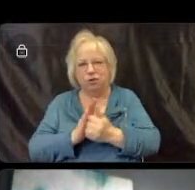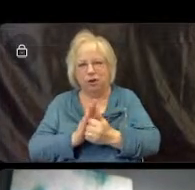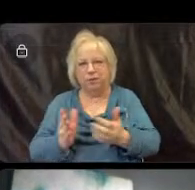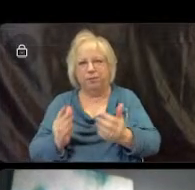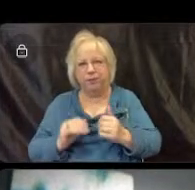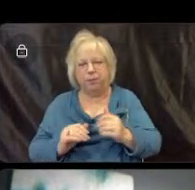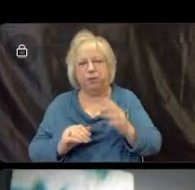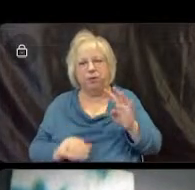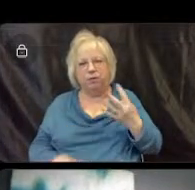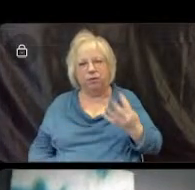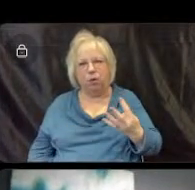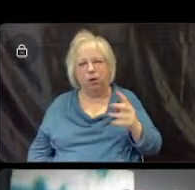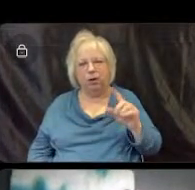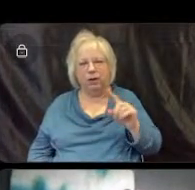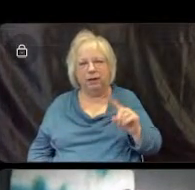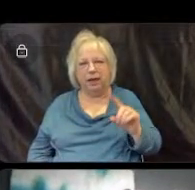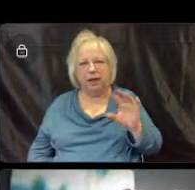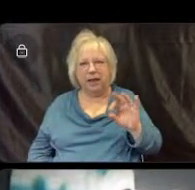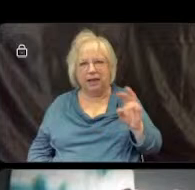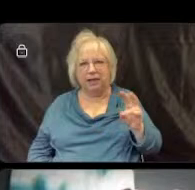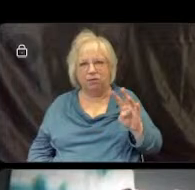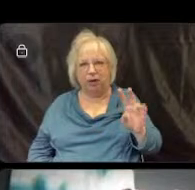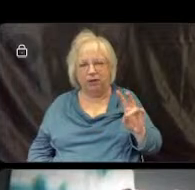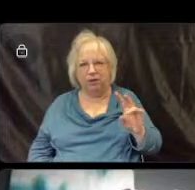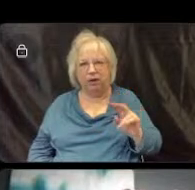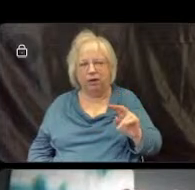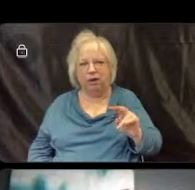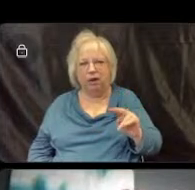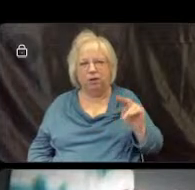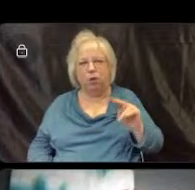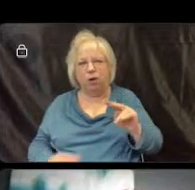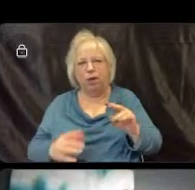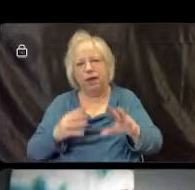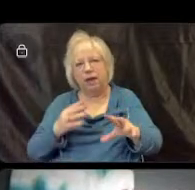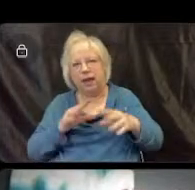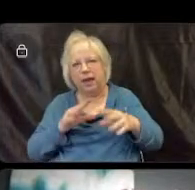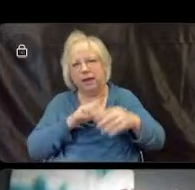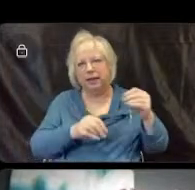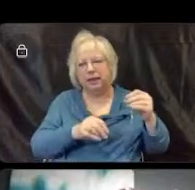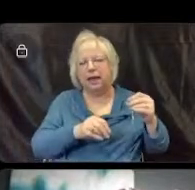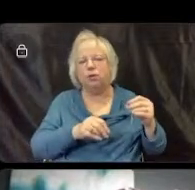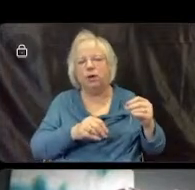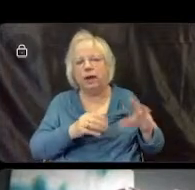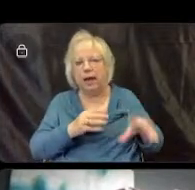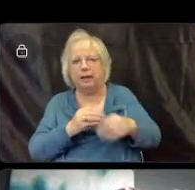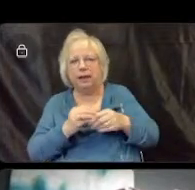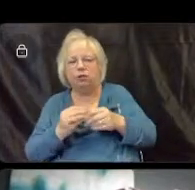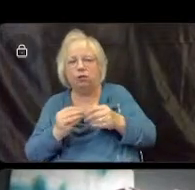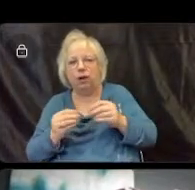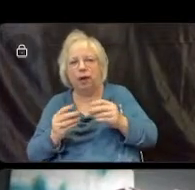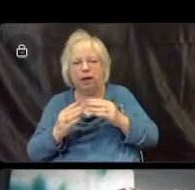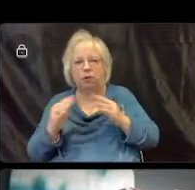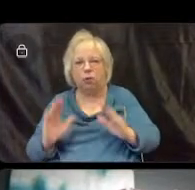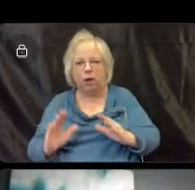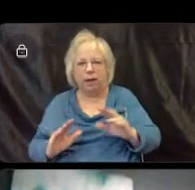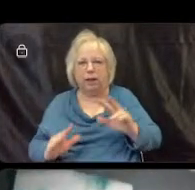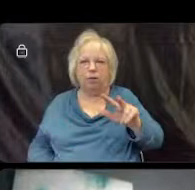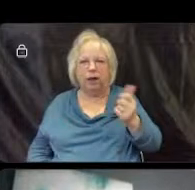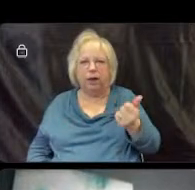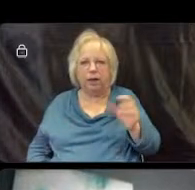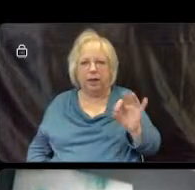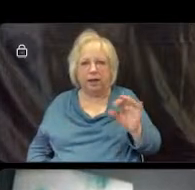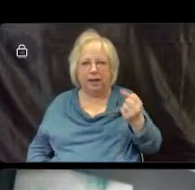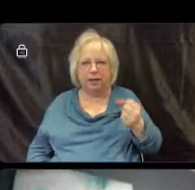number 4, Z9747, York Accessory Dwelling, Conditional Use Permit, 319 South Valmar